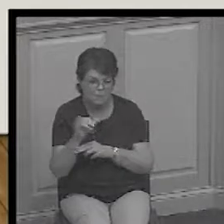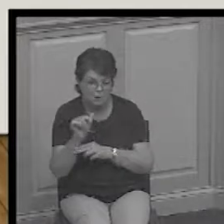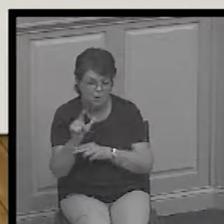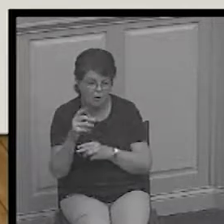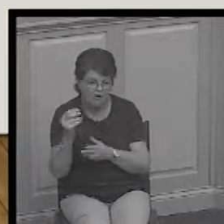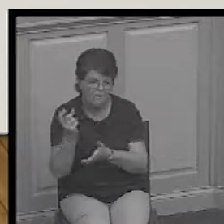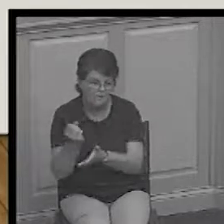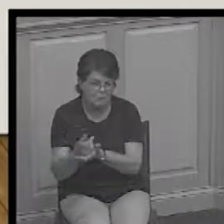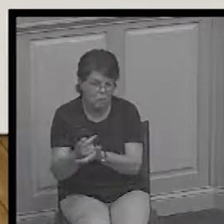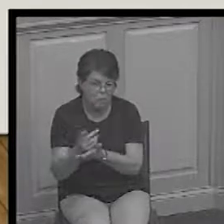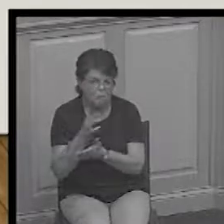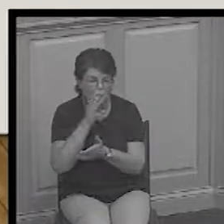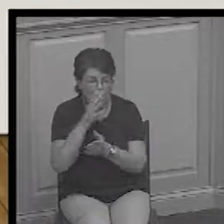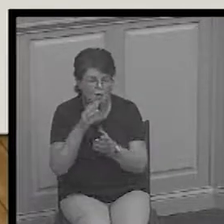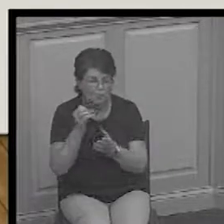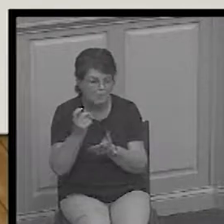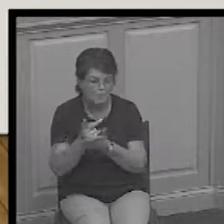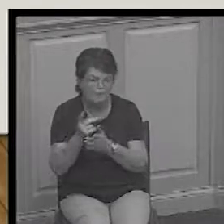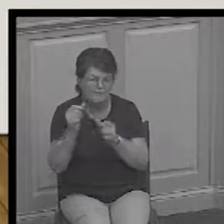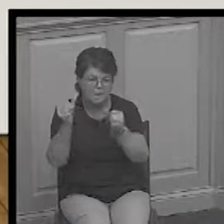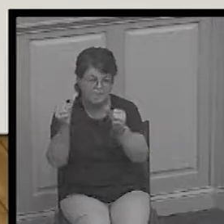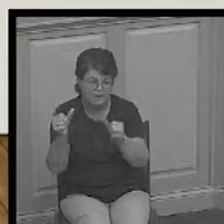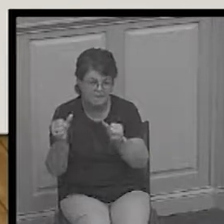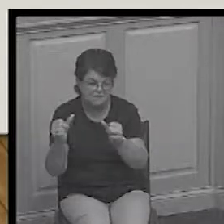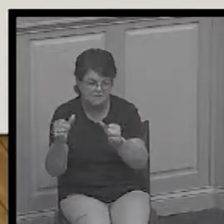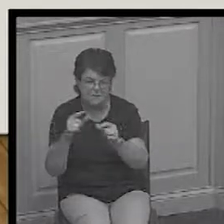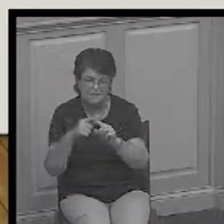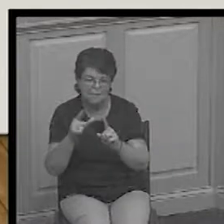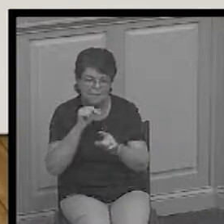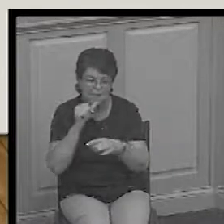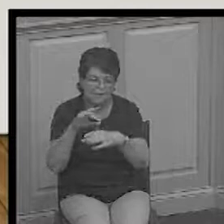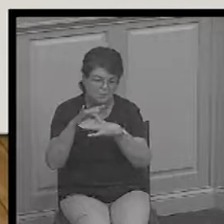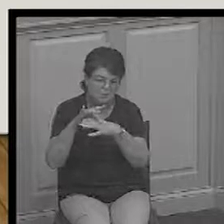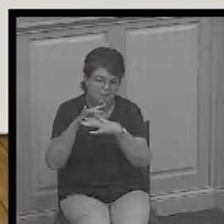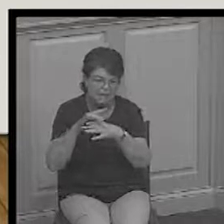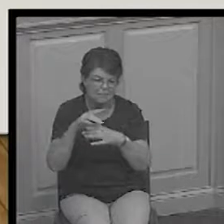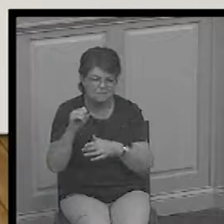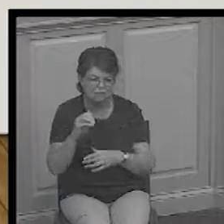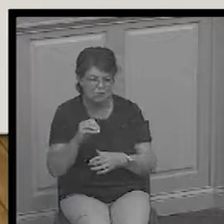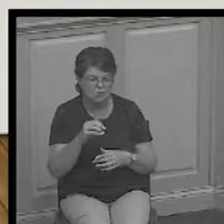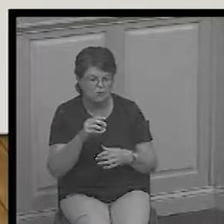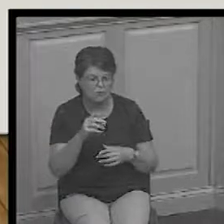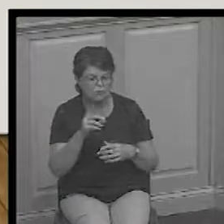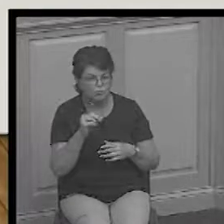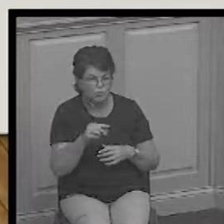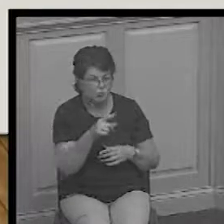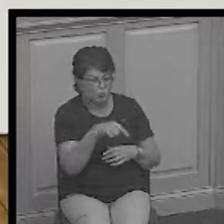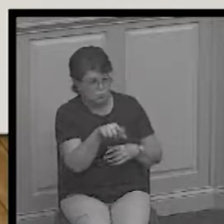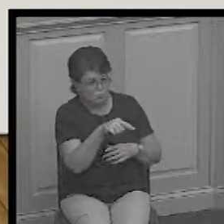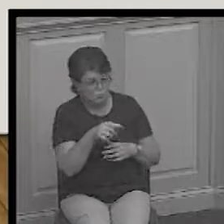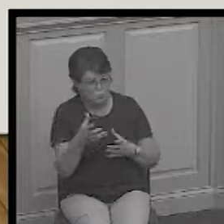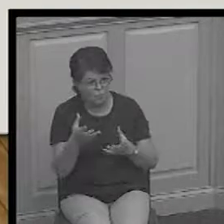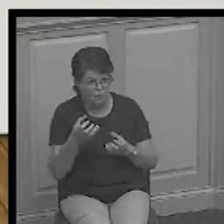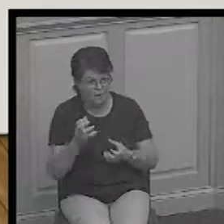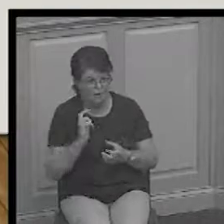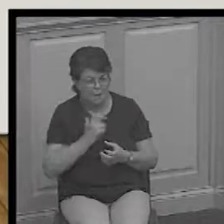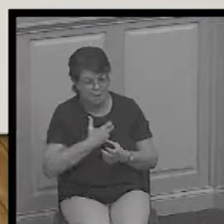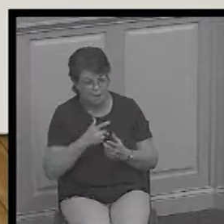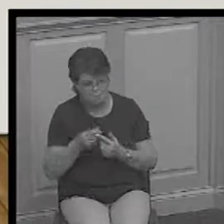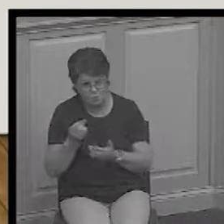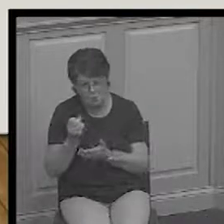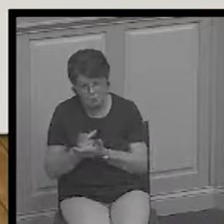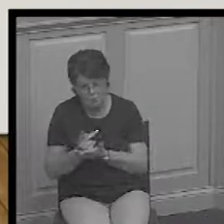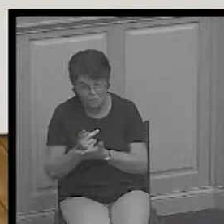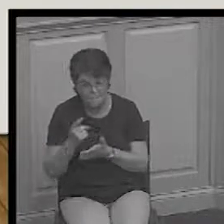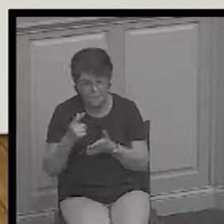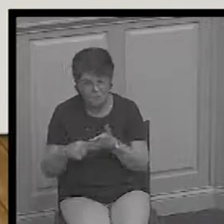would approve the placement, but not the content. And so our question is, do you want us to approve the